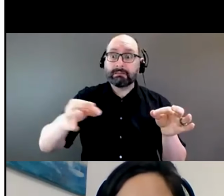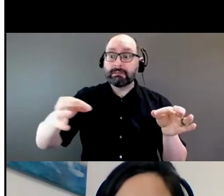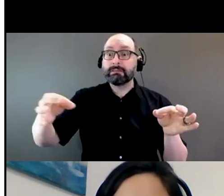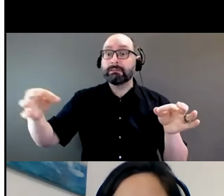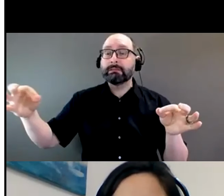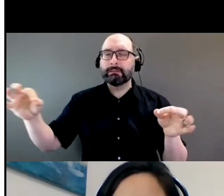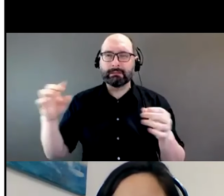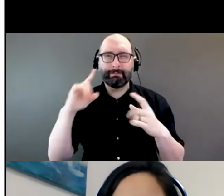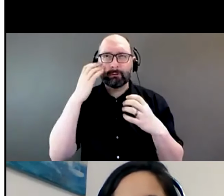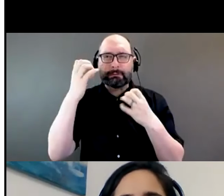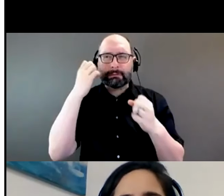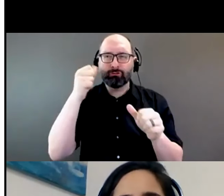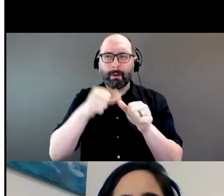said.